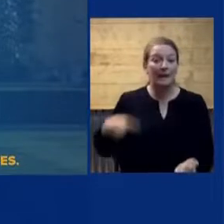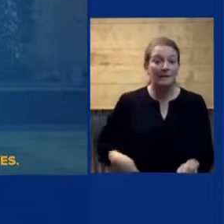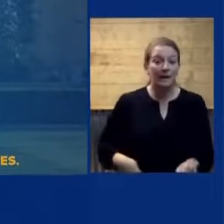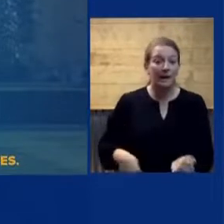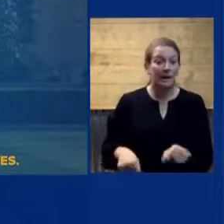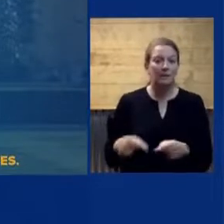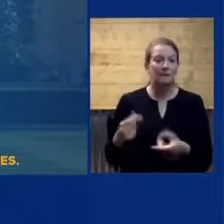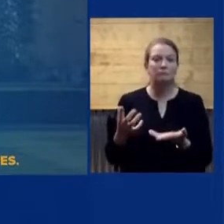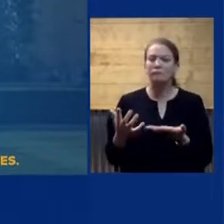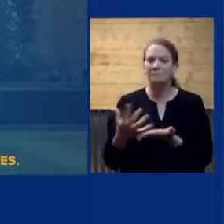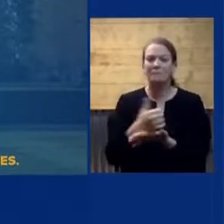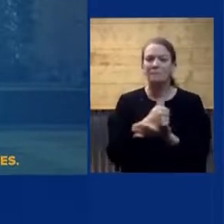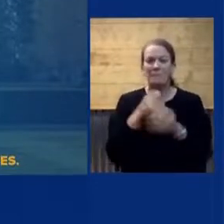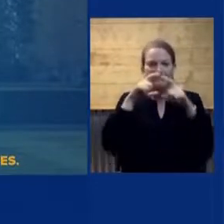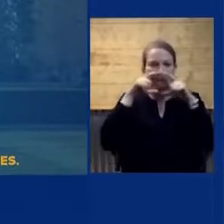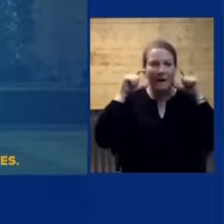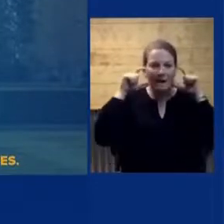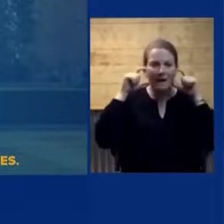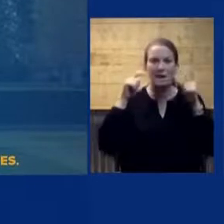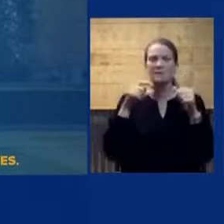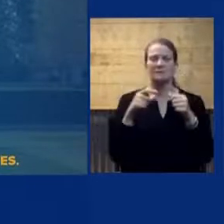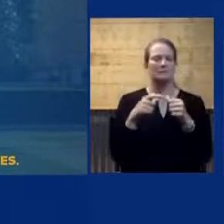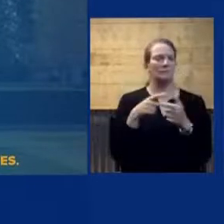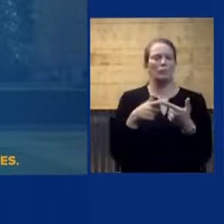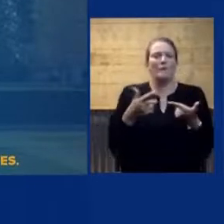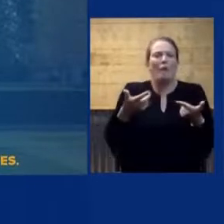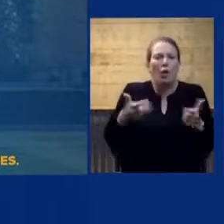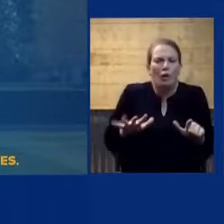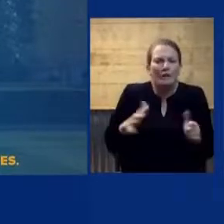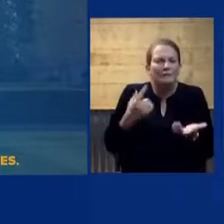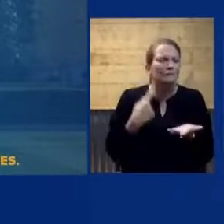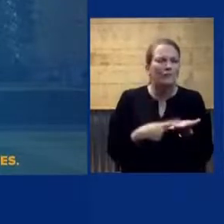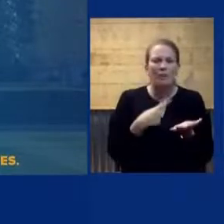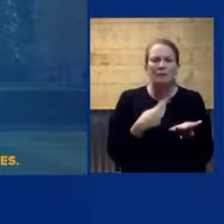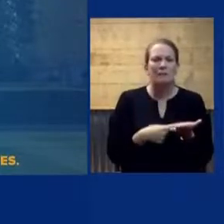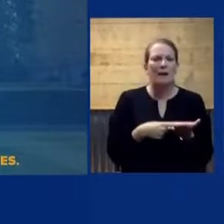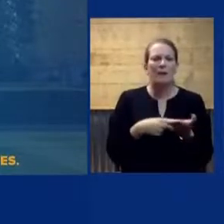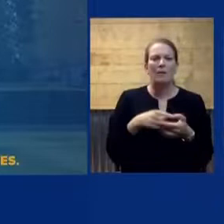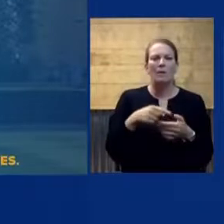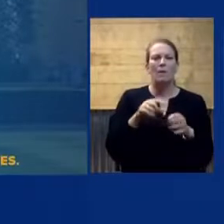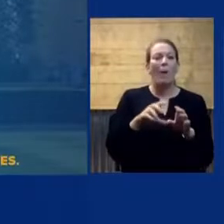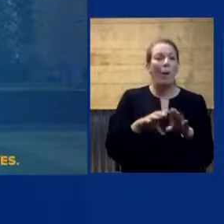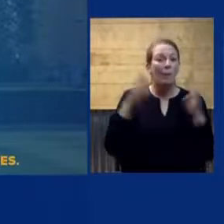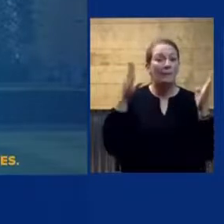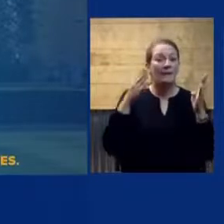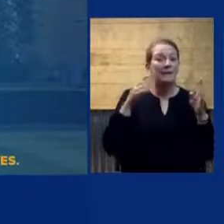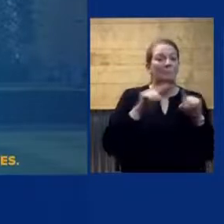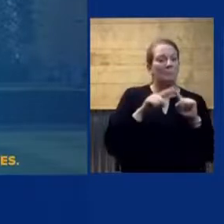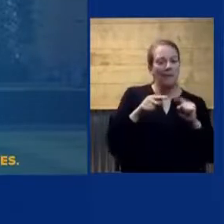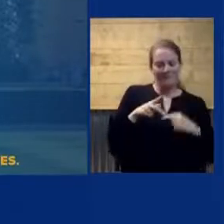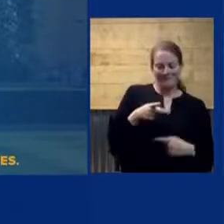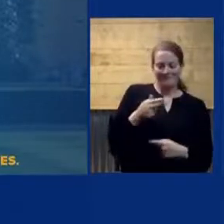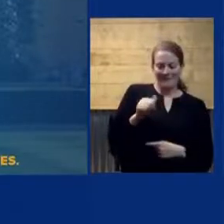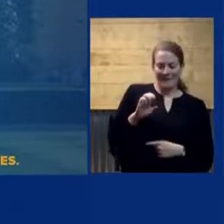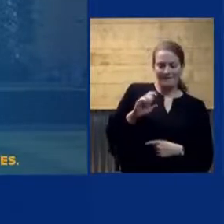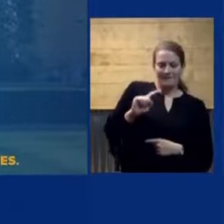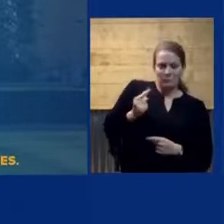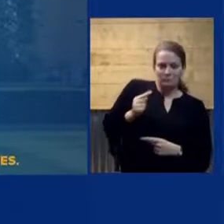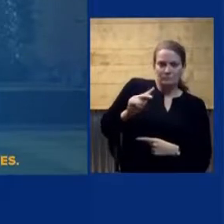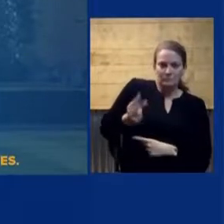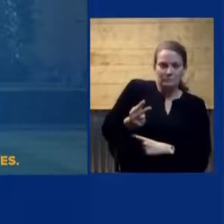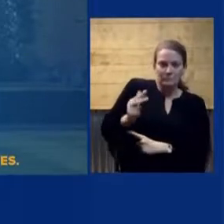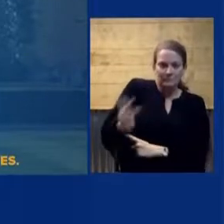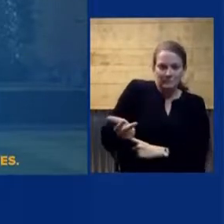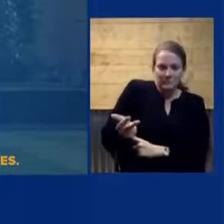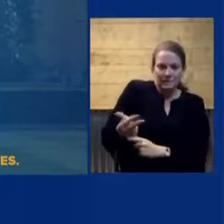having a phased reopening based on data, monitor. And when you see the data says it's safe, open up a